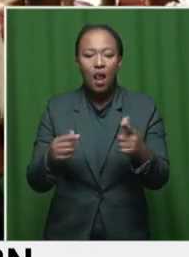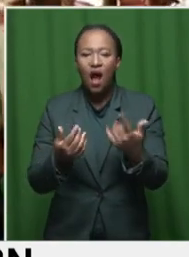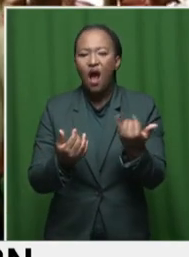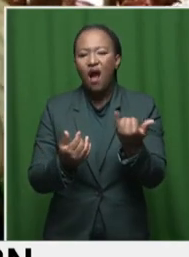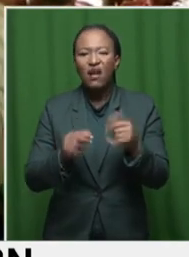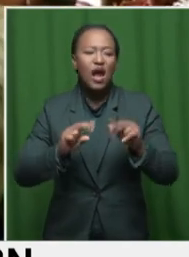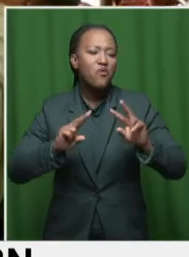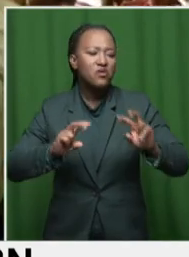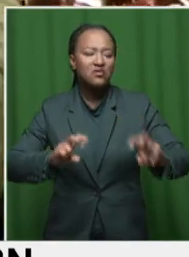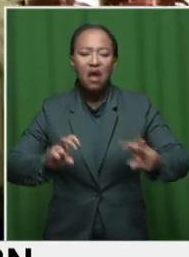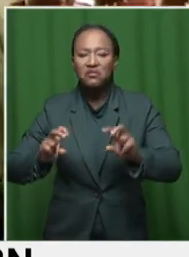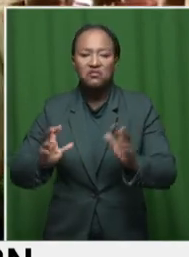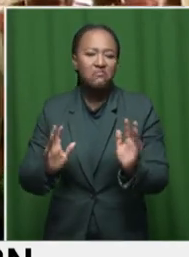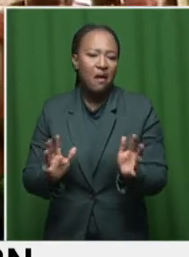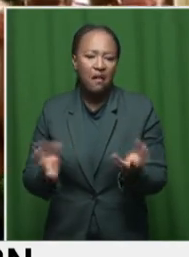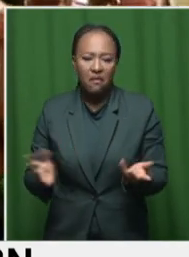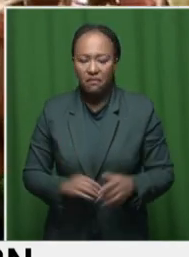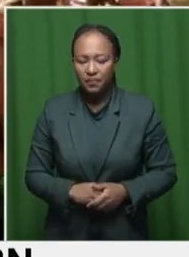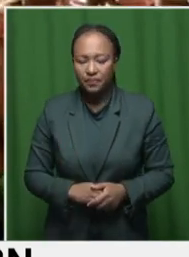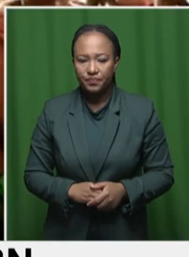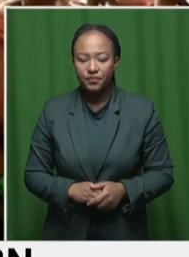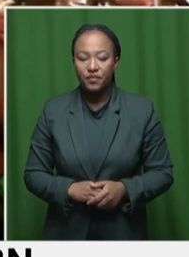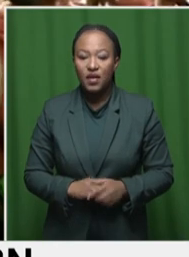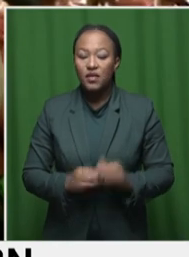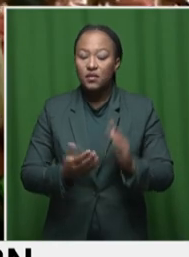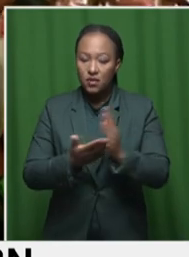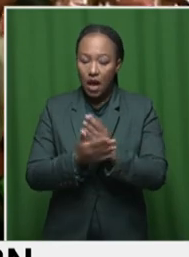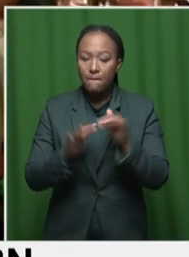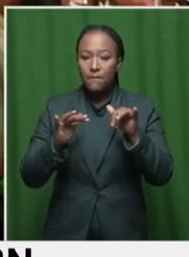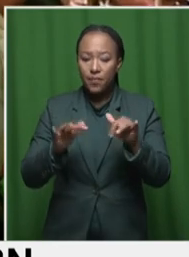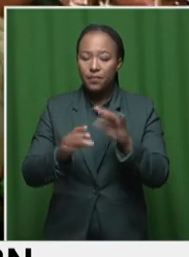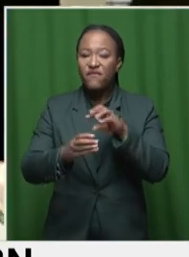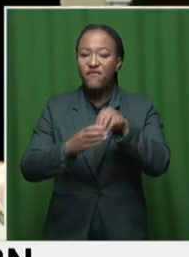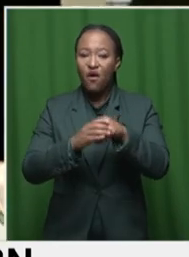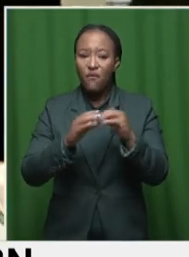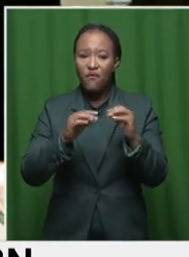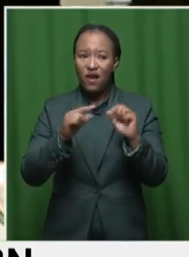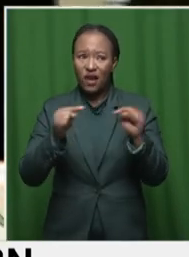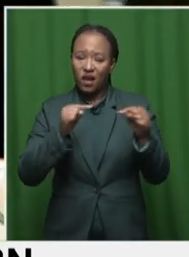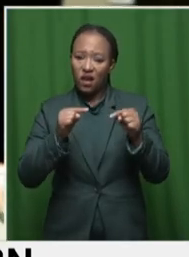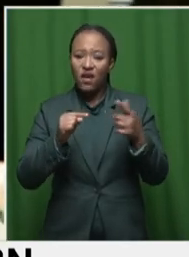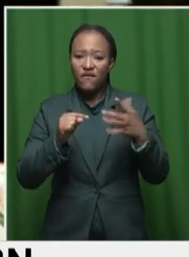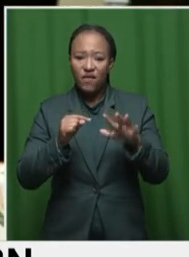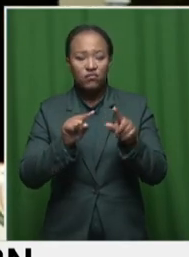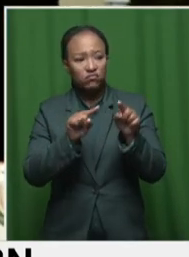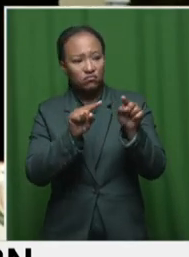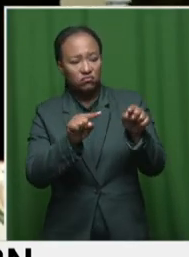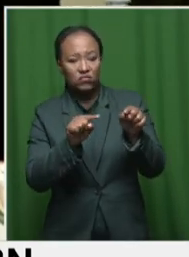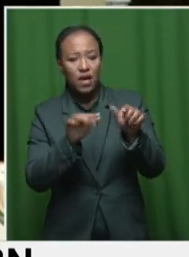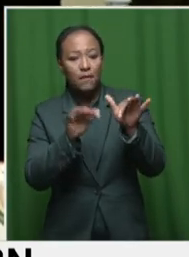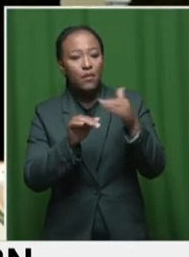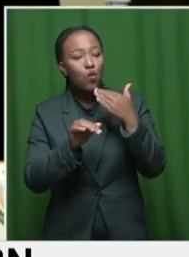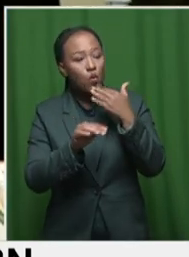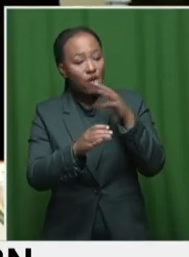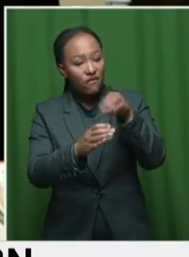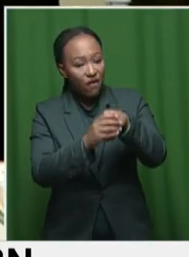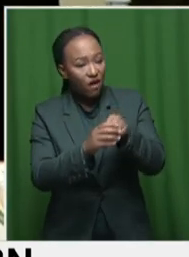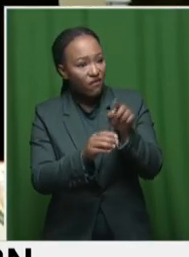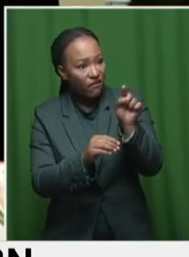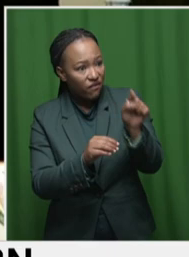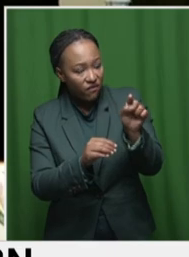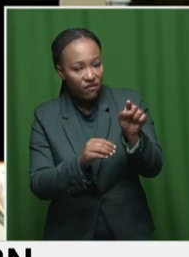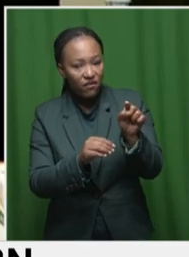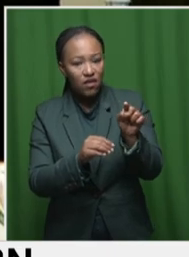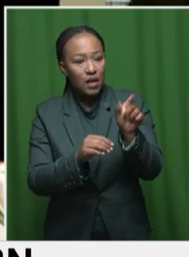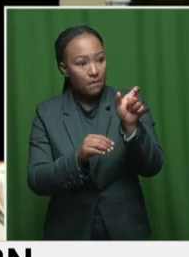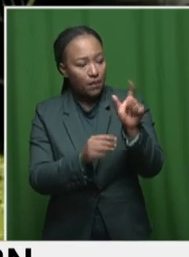research. Some victims of the conflict were brave enough to point the alleged perpetrators at the Imbizo. They were then arrested